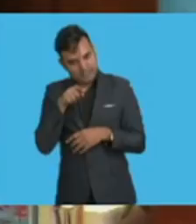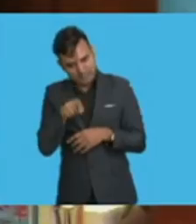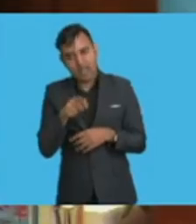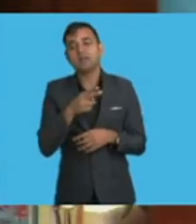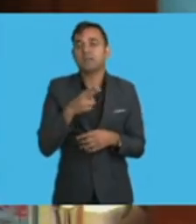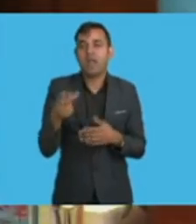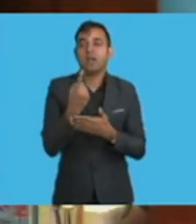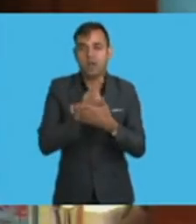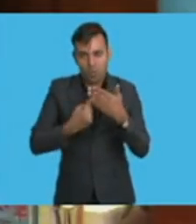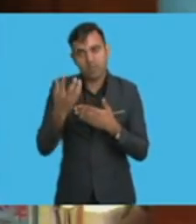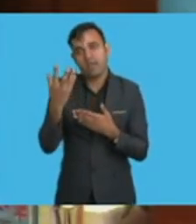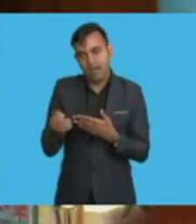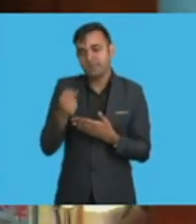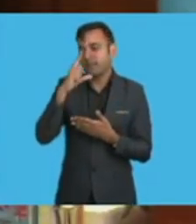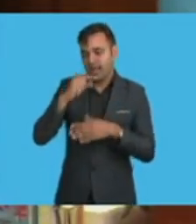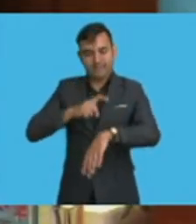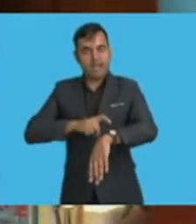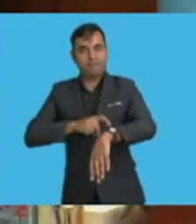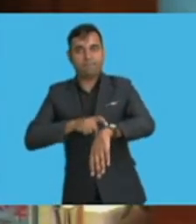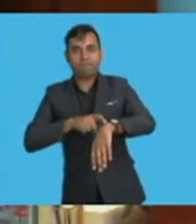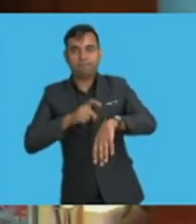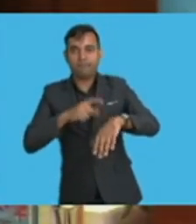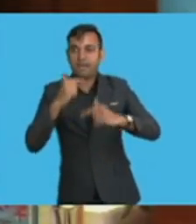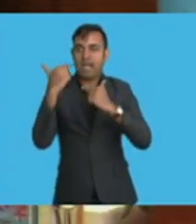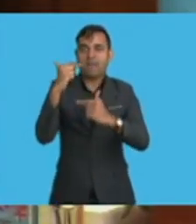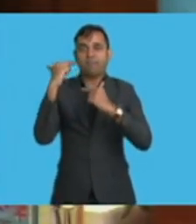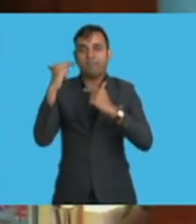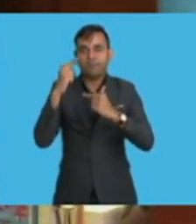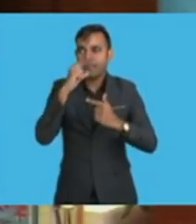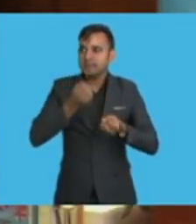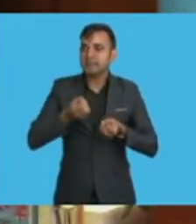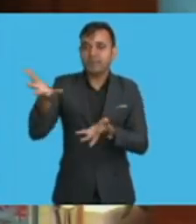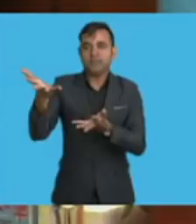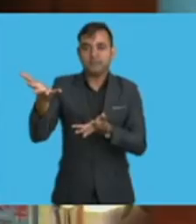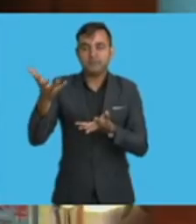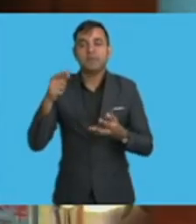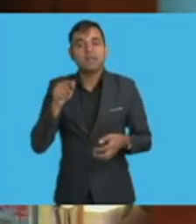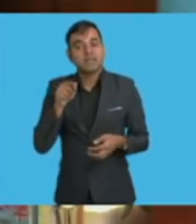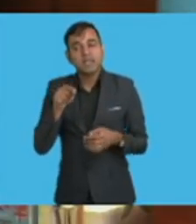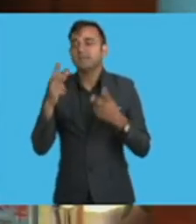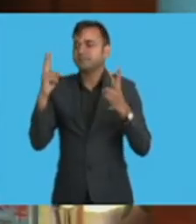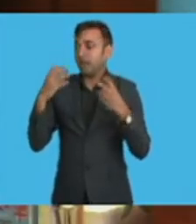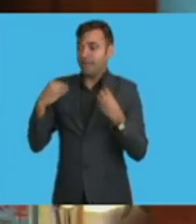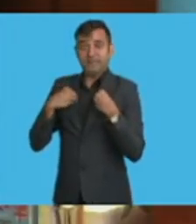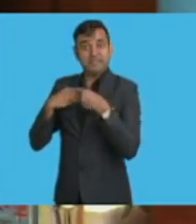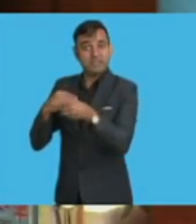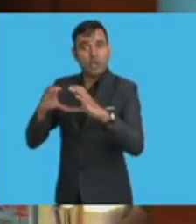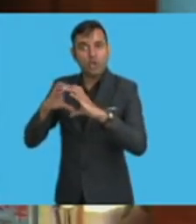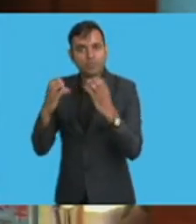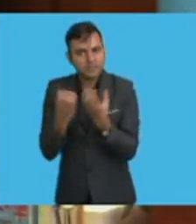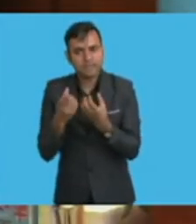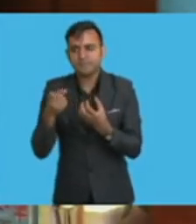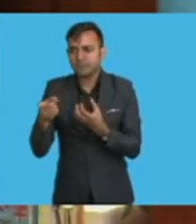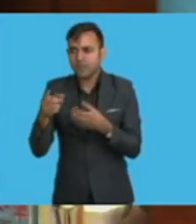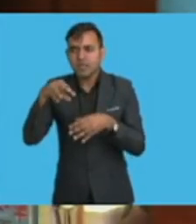of order papers, but clearly do not apply to notifications to the members of the Business Committee and members of Parliament. With the